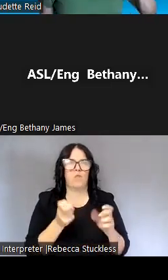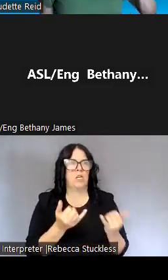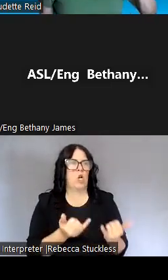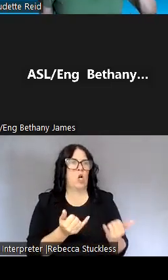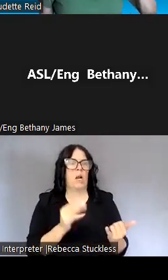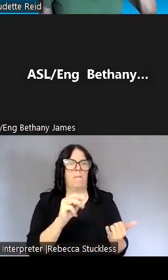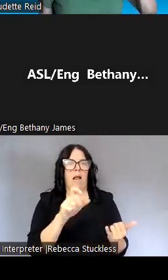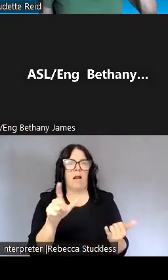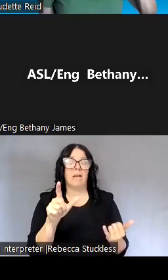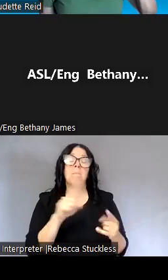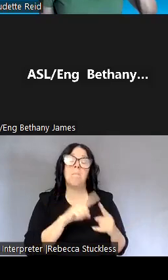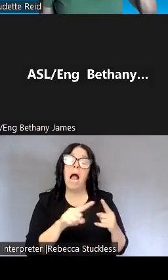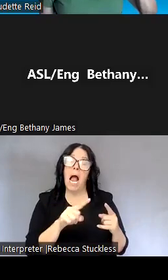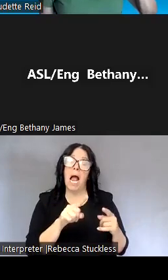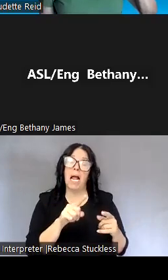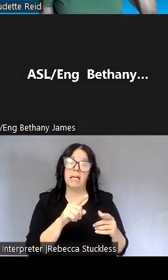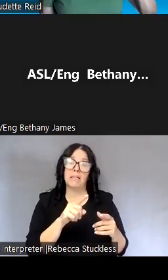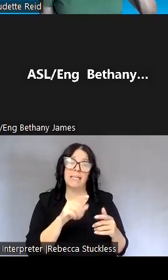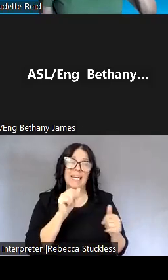to their iPhones.